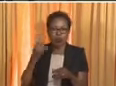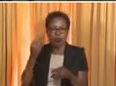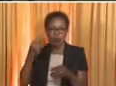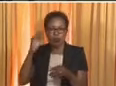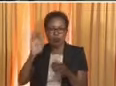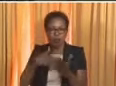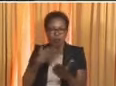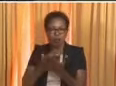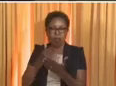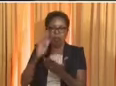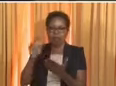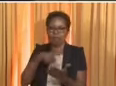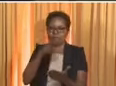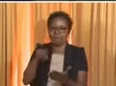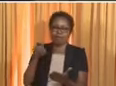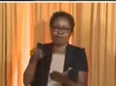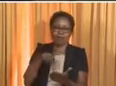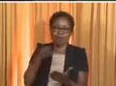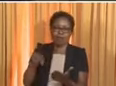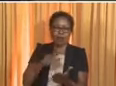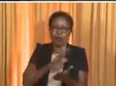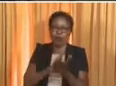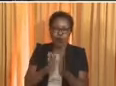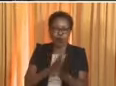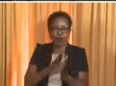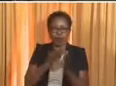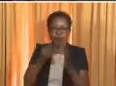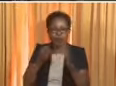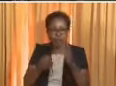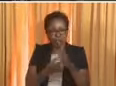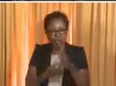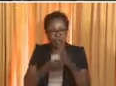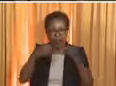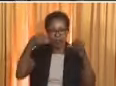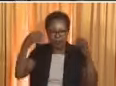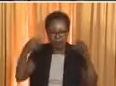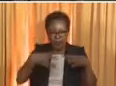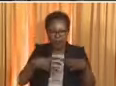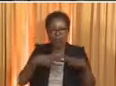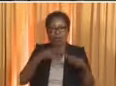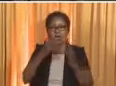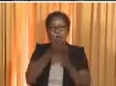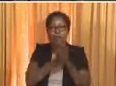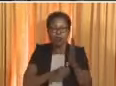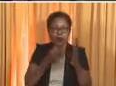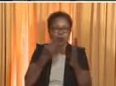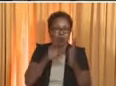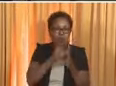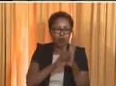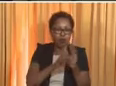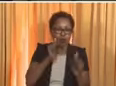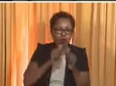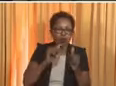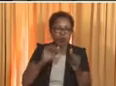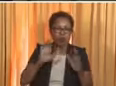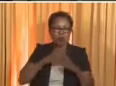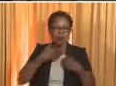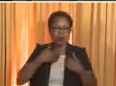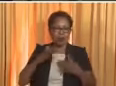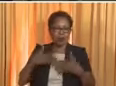unconstitutionality without specifically itemizing the article of the Constitution that was either denied,